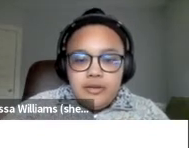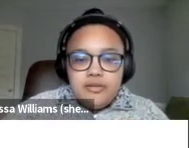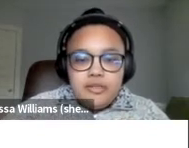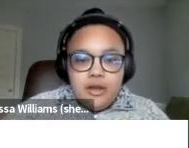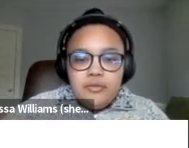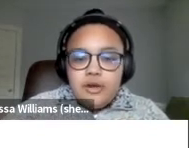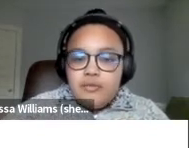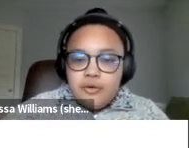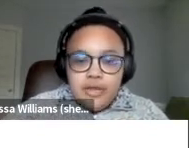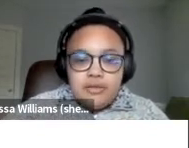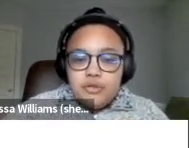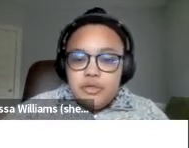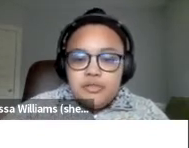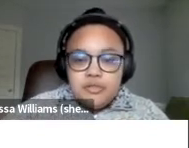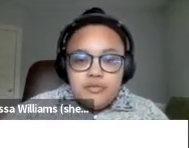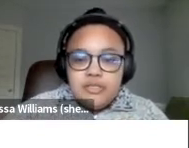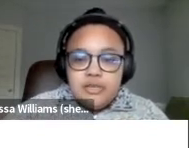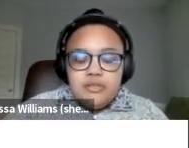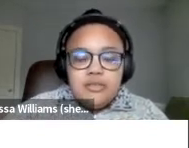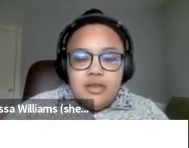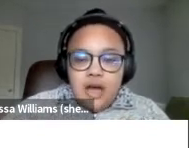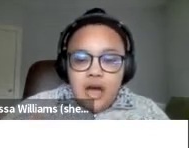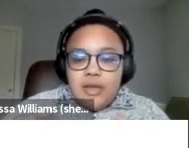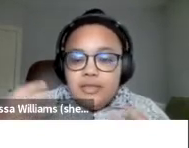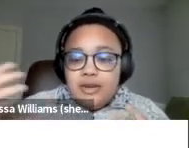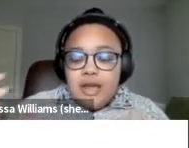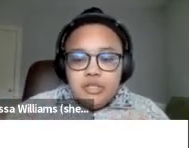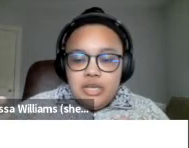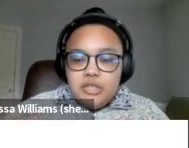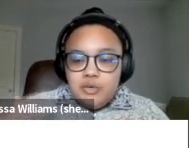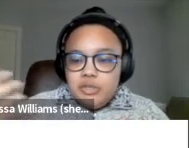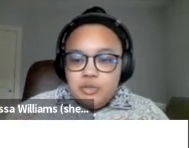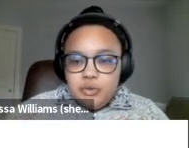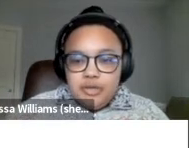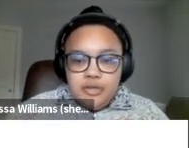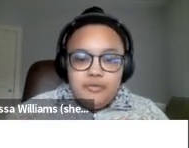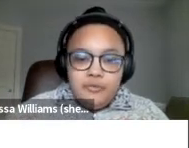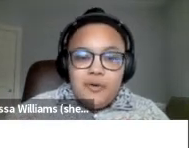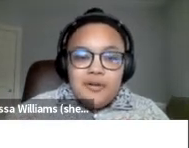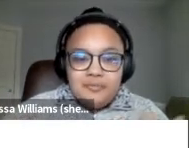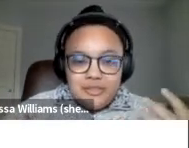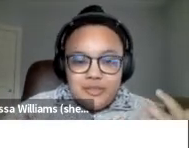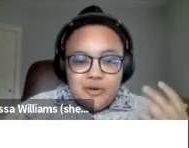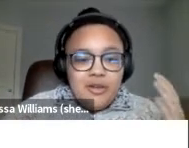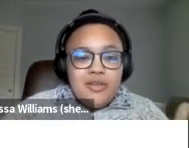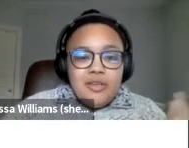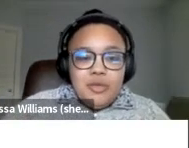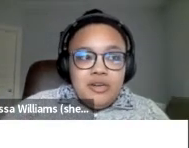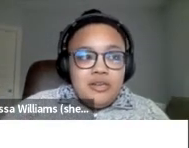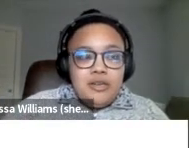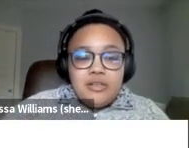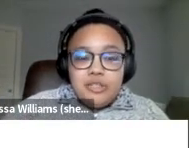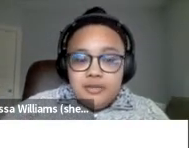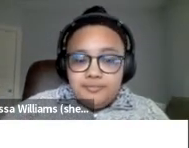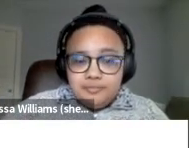some providers of recovery and treatment services. And then education, which we're here for. So